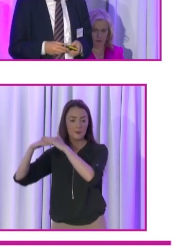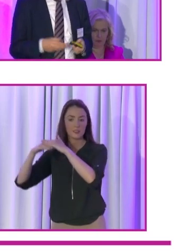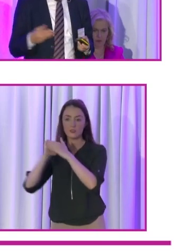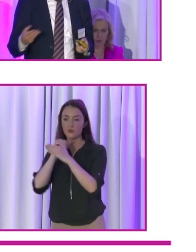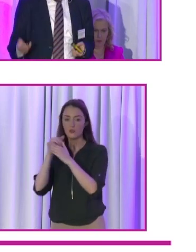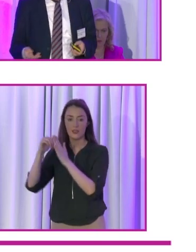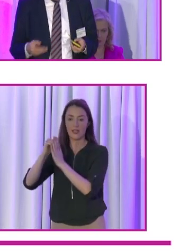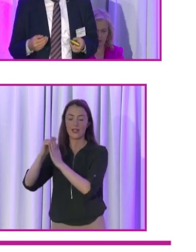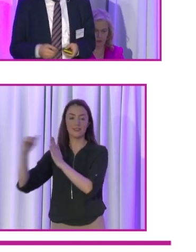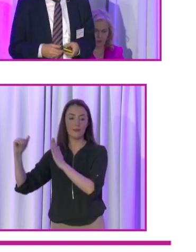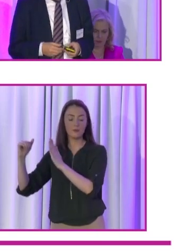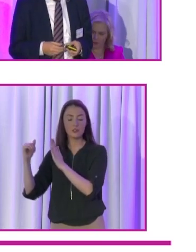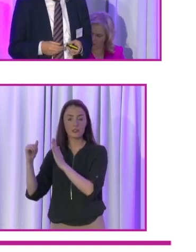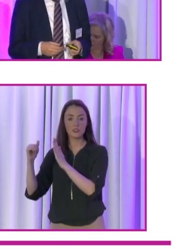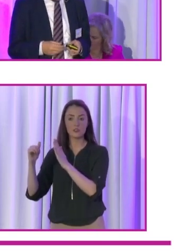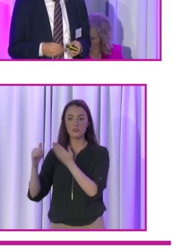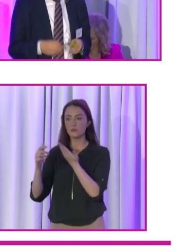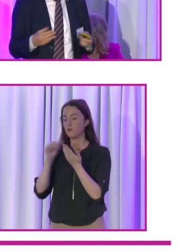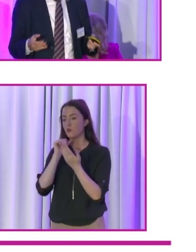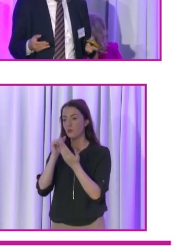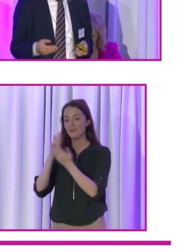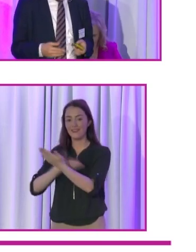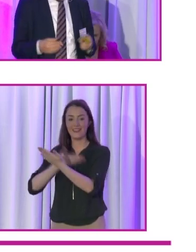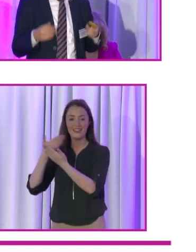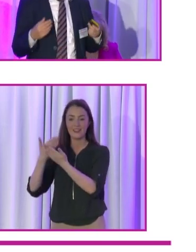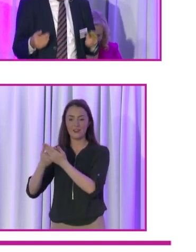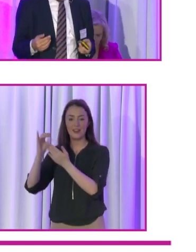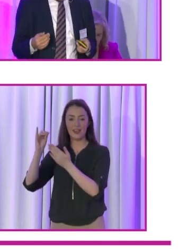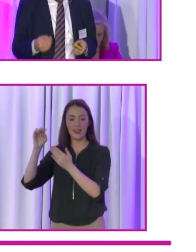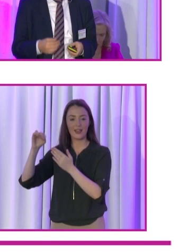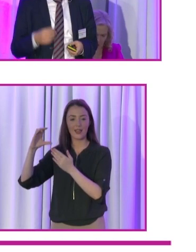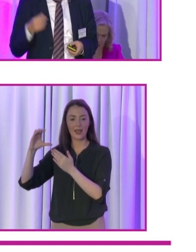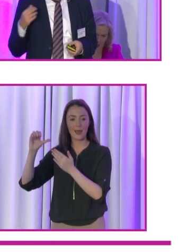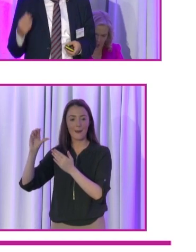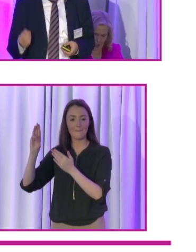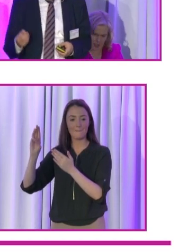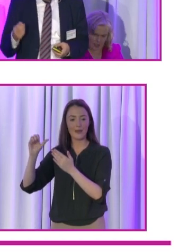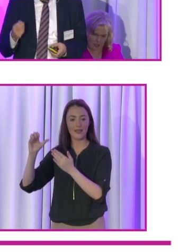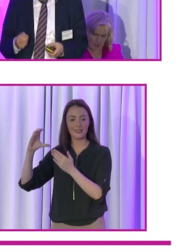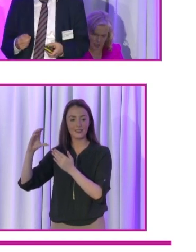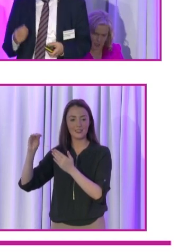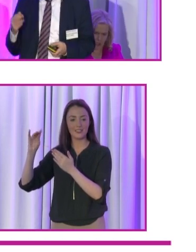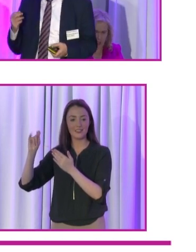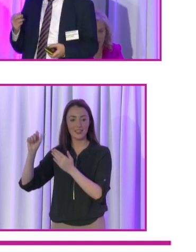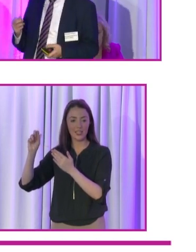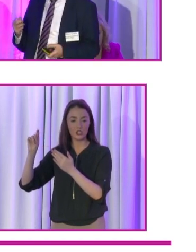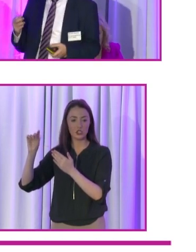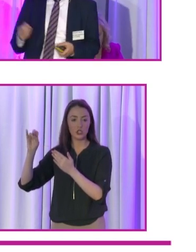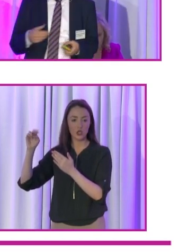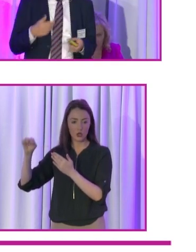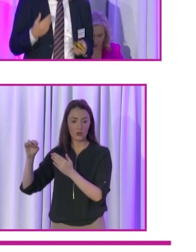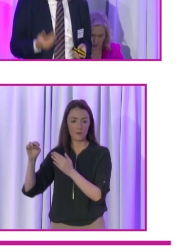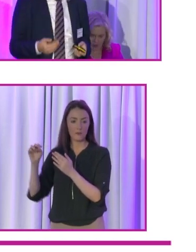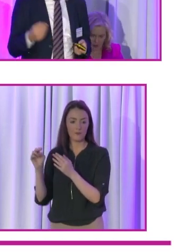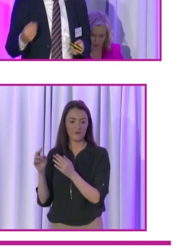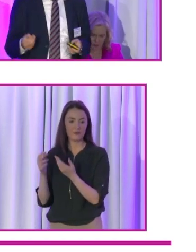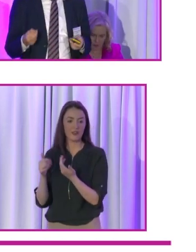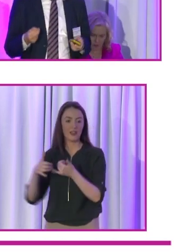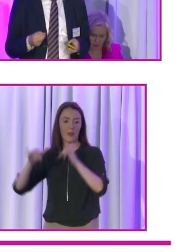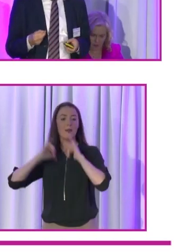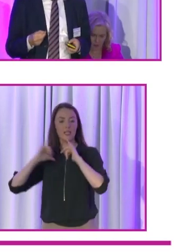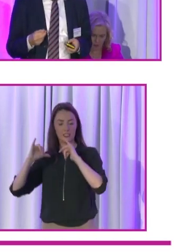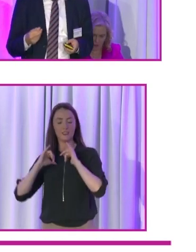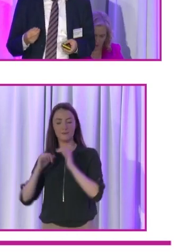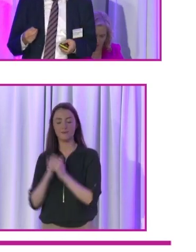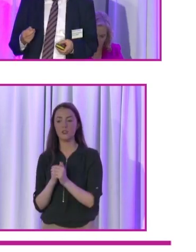exception based on legal incapacitation most cases, but unfortunately the countries in which the right to stand